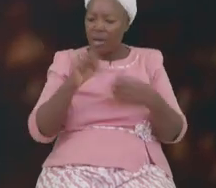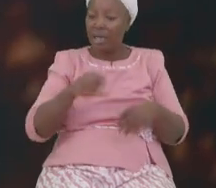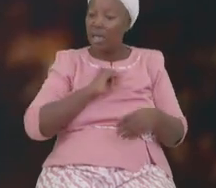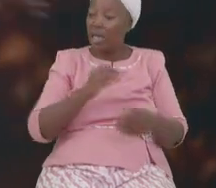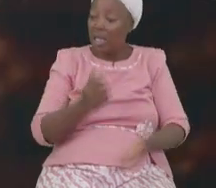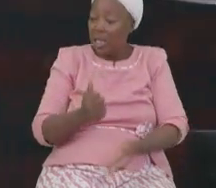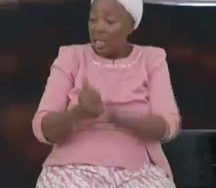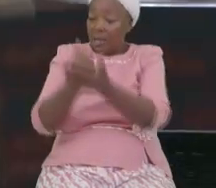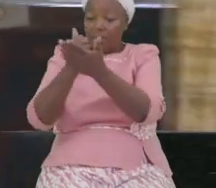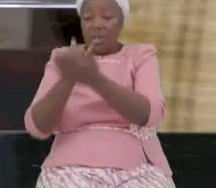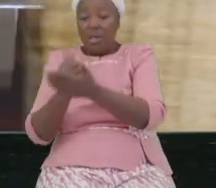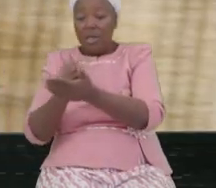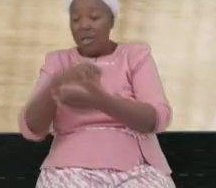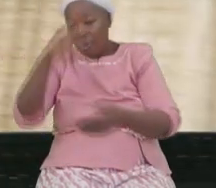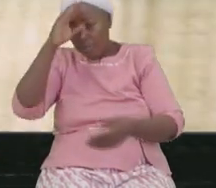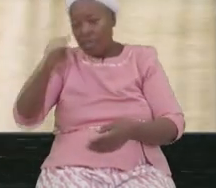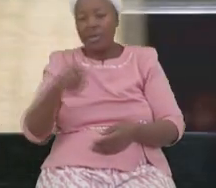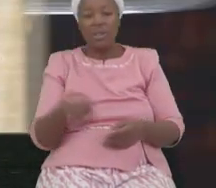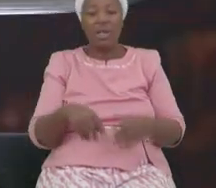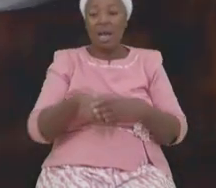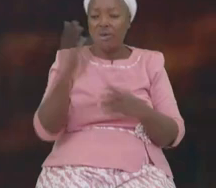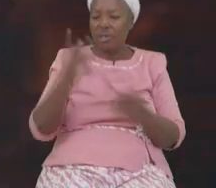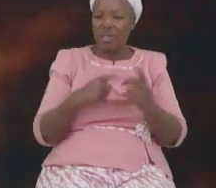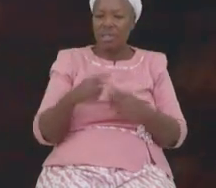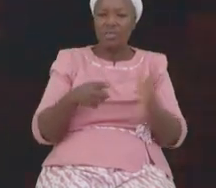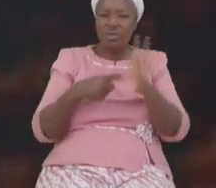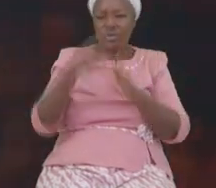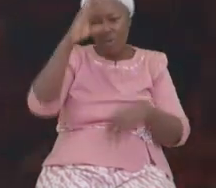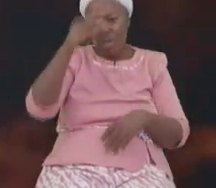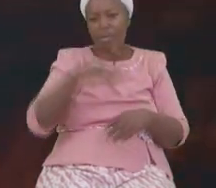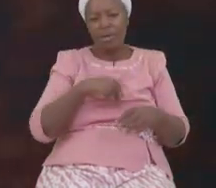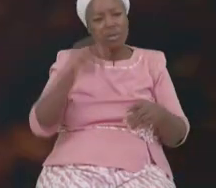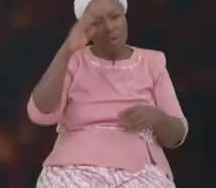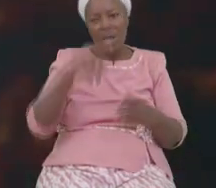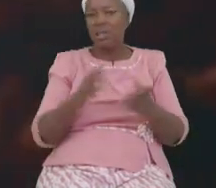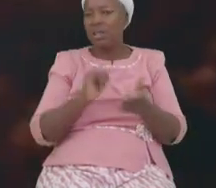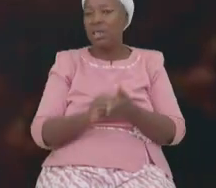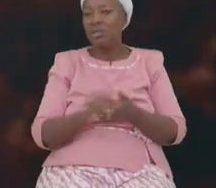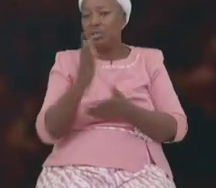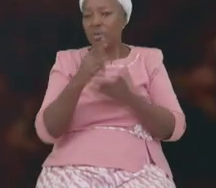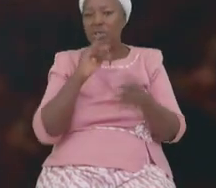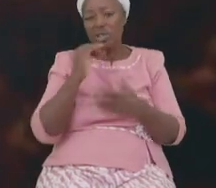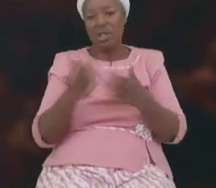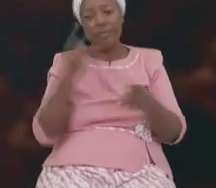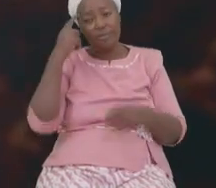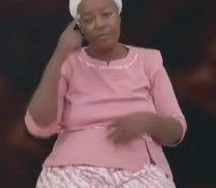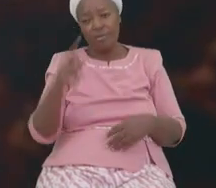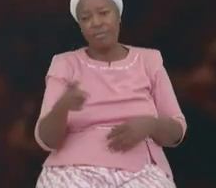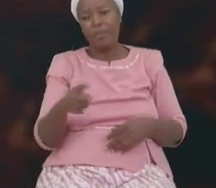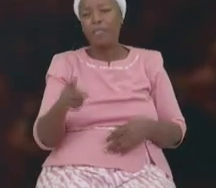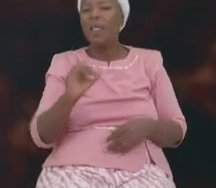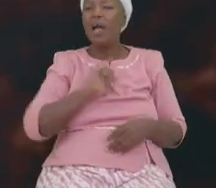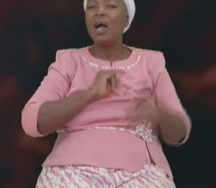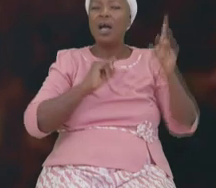dream? How can I show him, show her that somebody is here for you? I know your